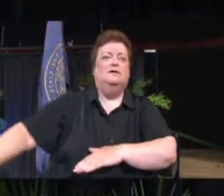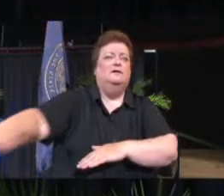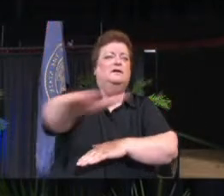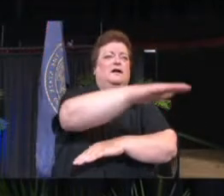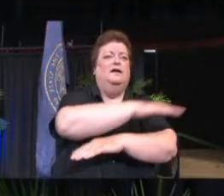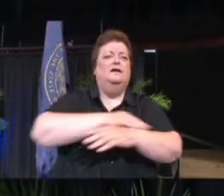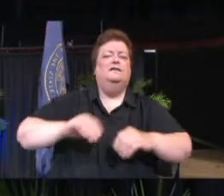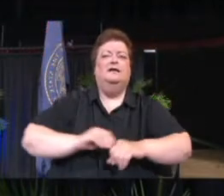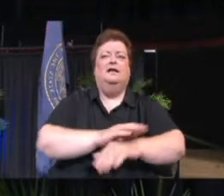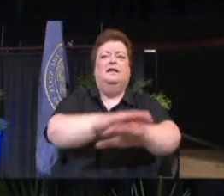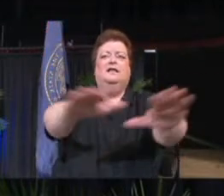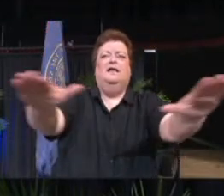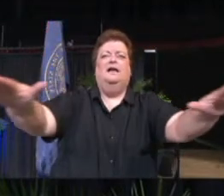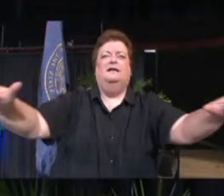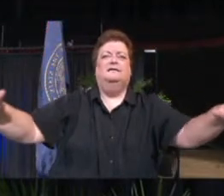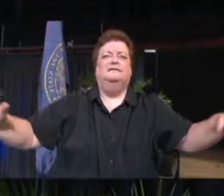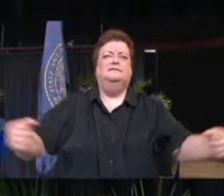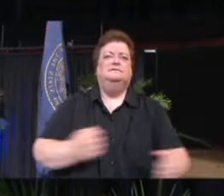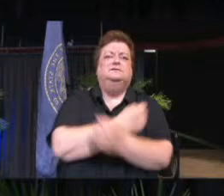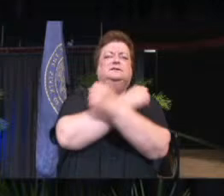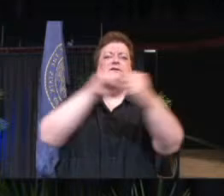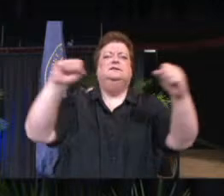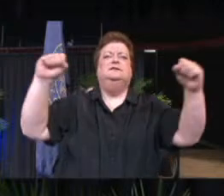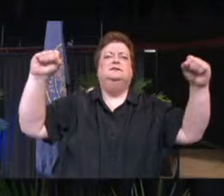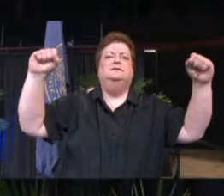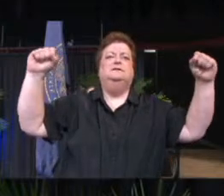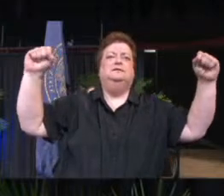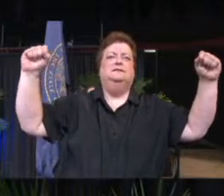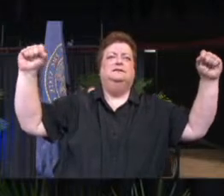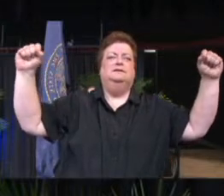the land of the